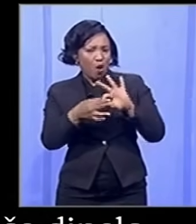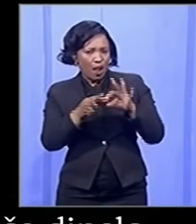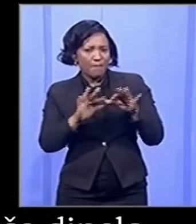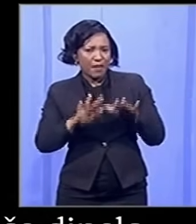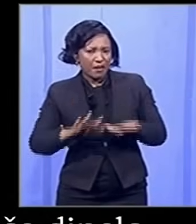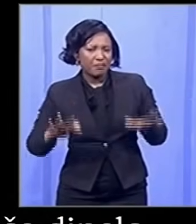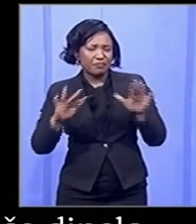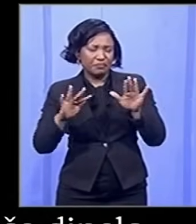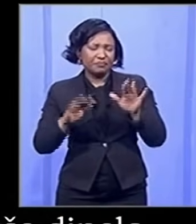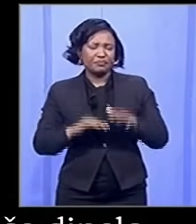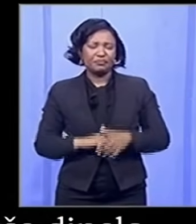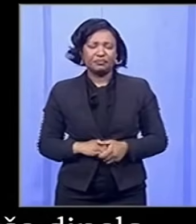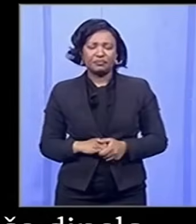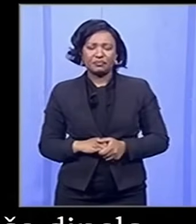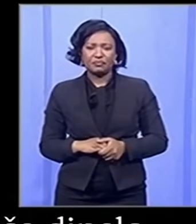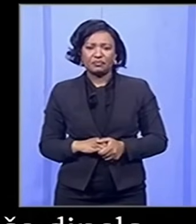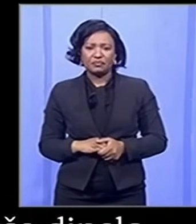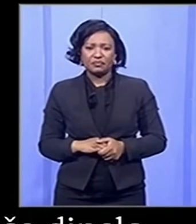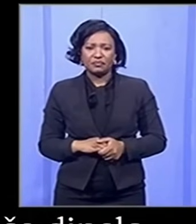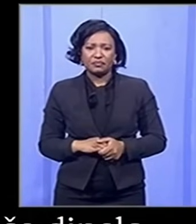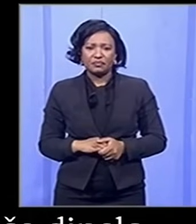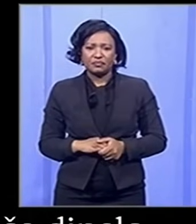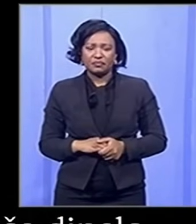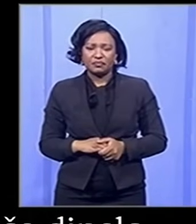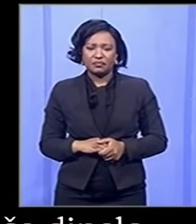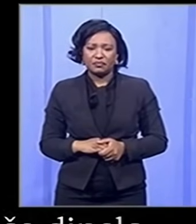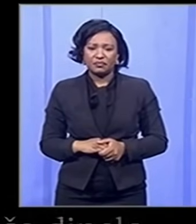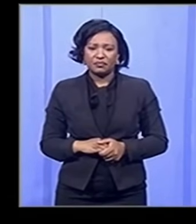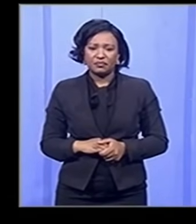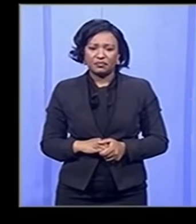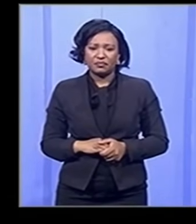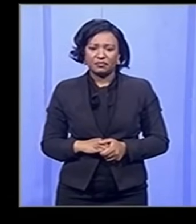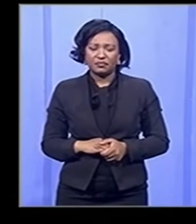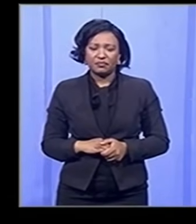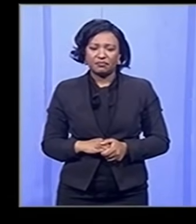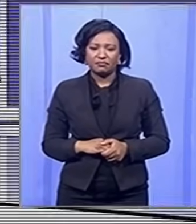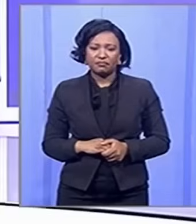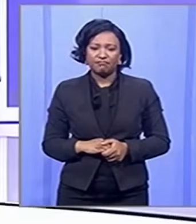di-Olimpiki. Sfiso Ramara wa ditaba tša SABC.